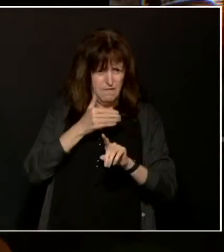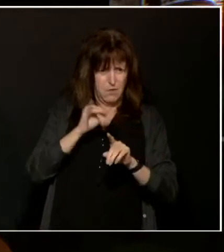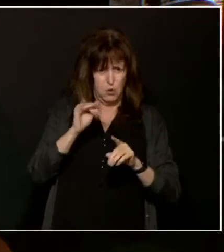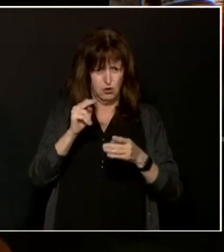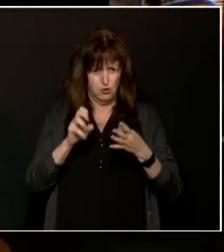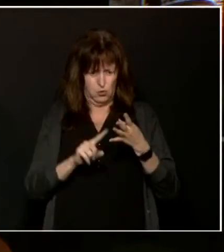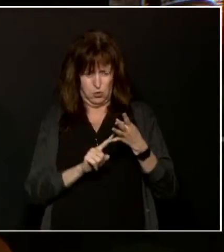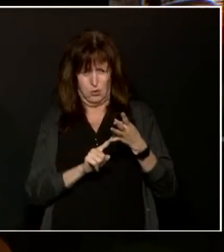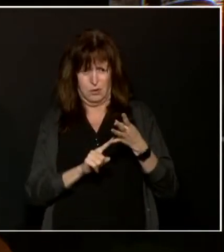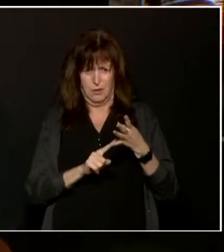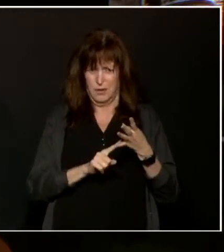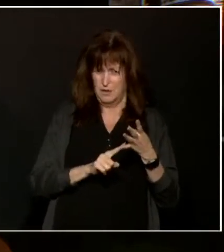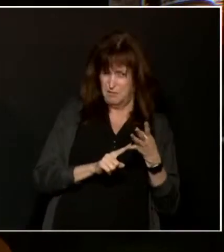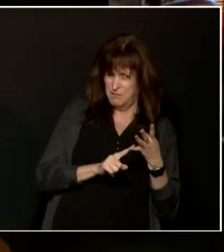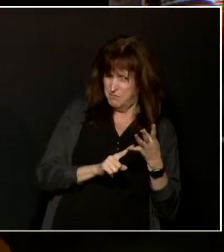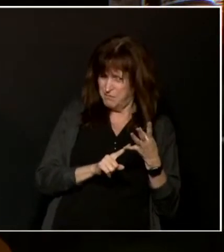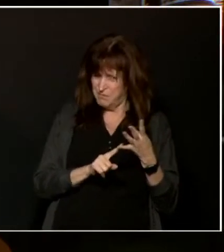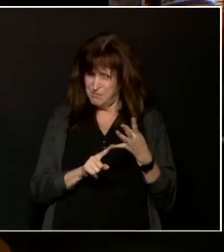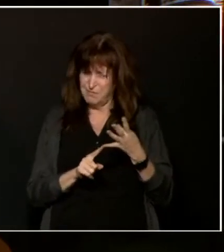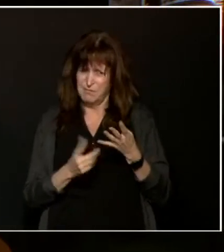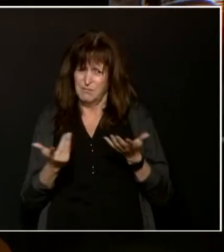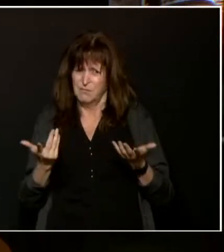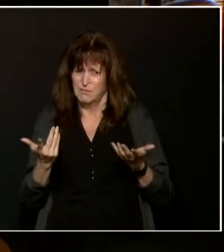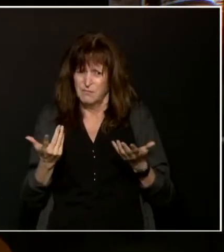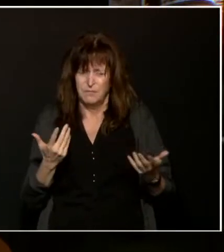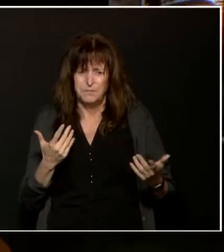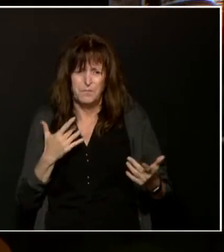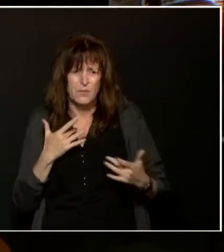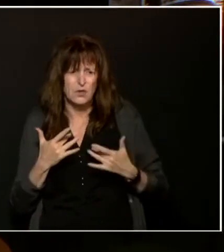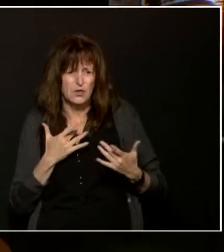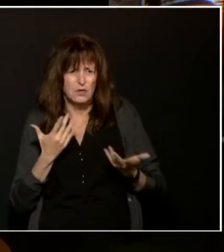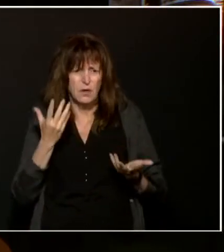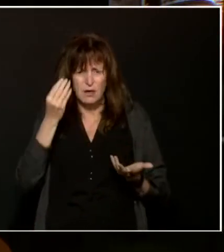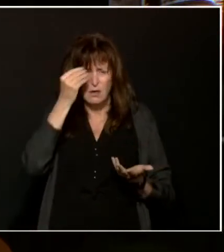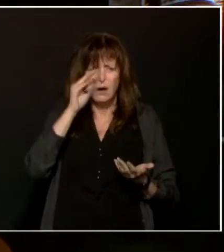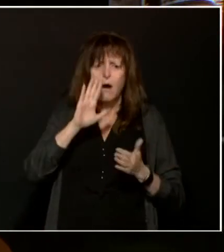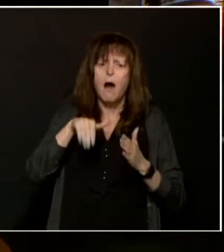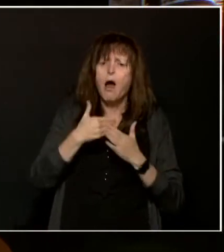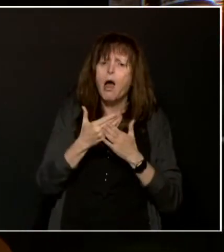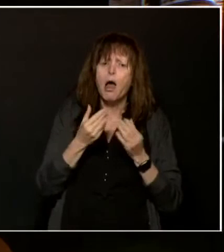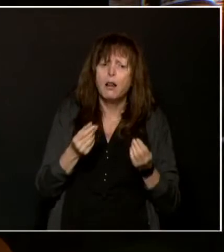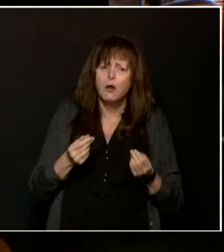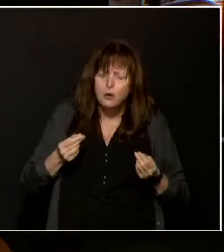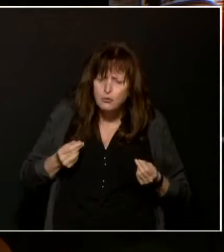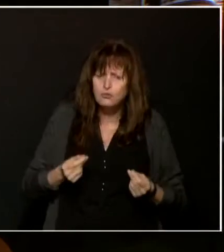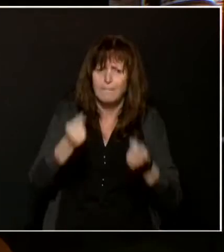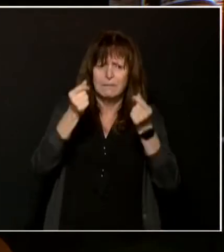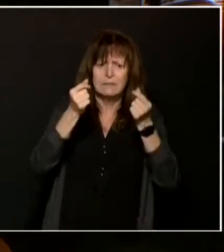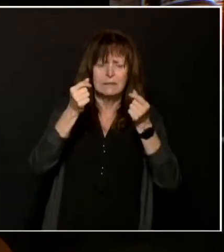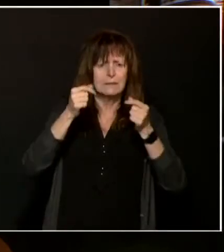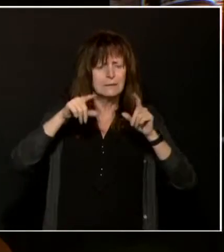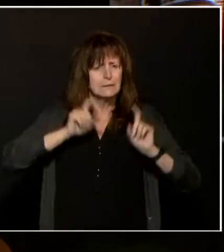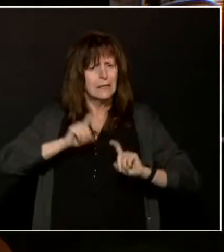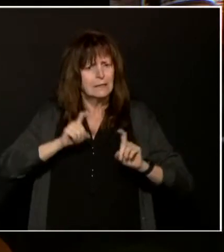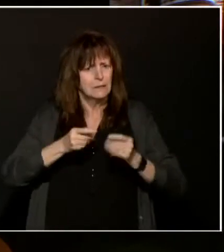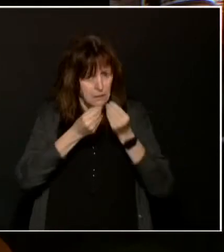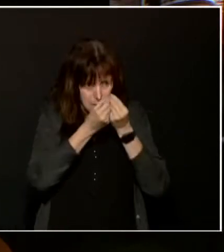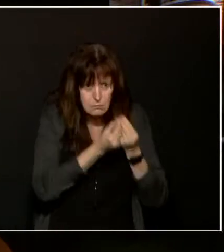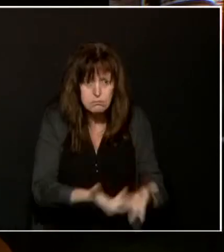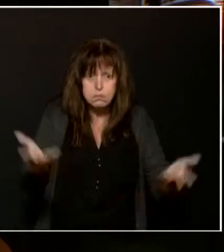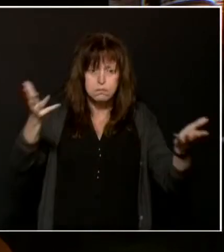consider diverting all of the rapid tests that the province has to the schools to test students and staff?